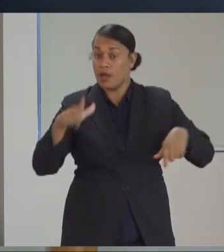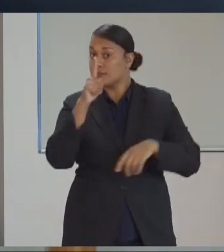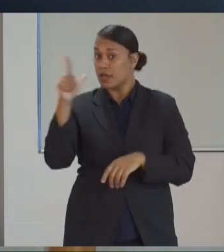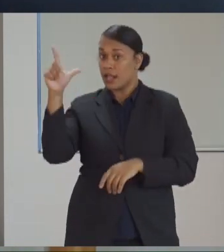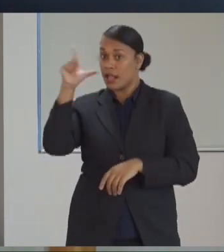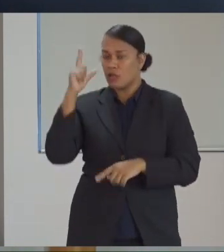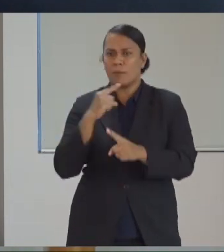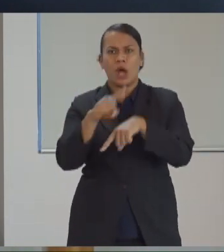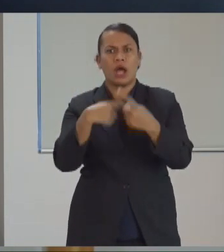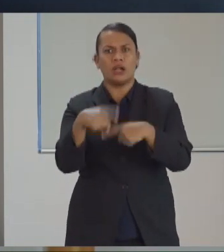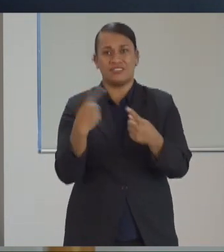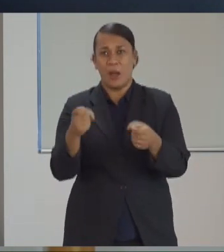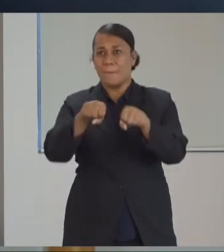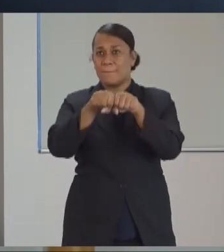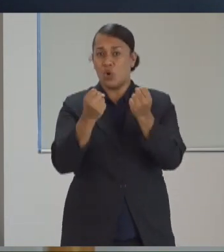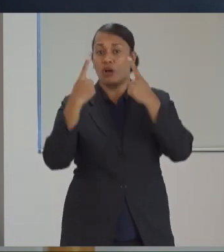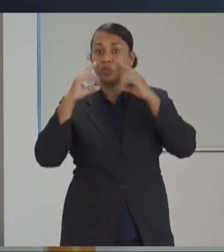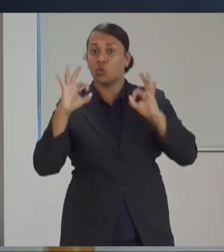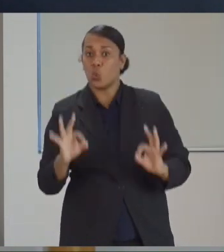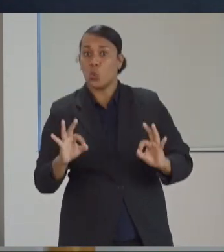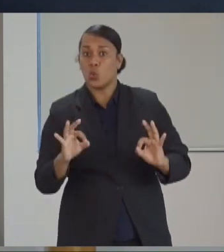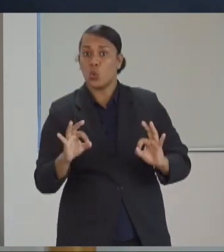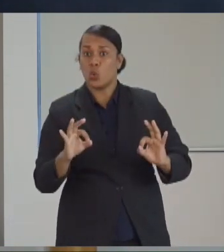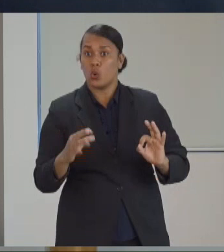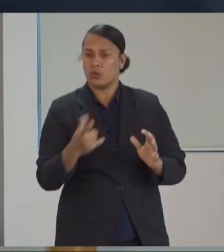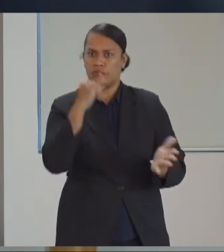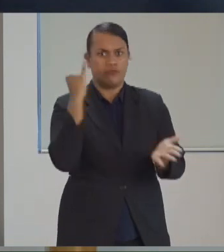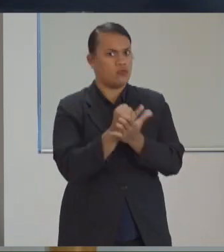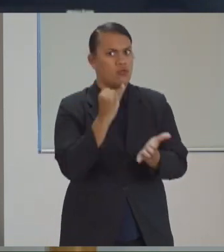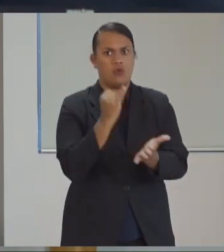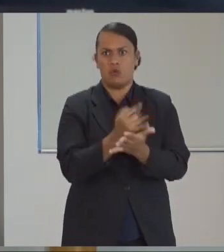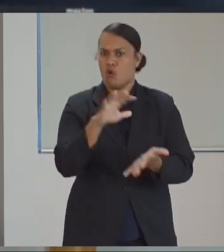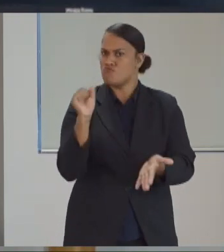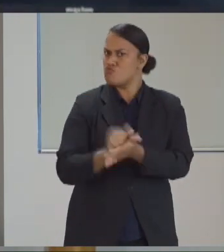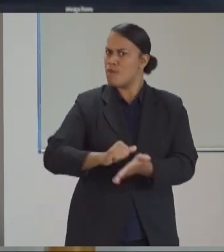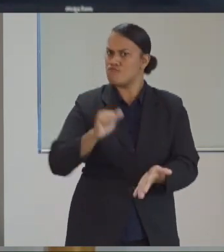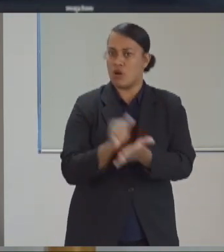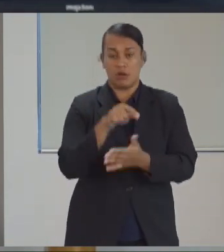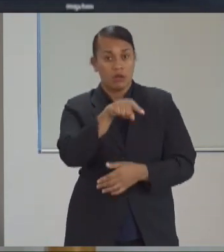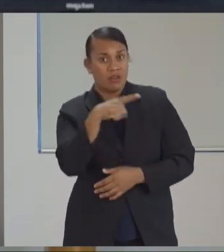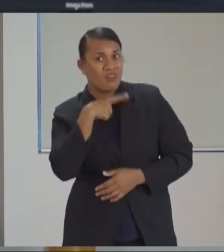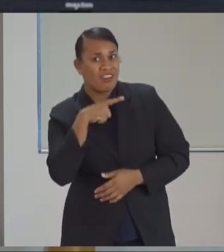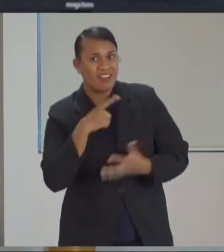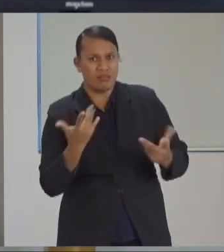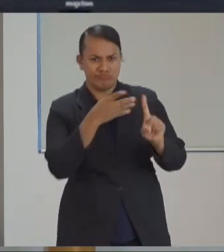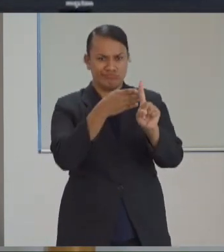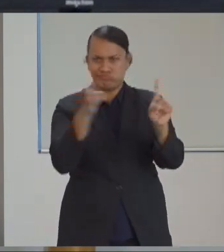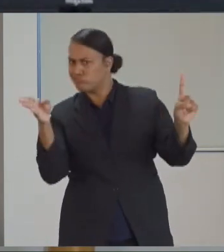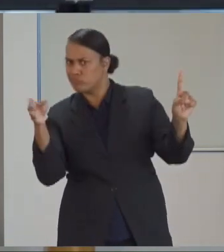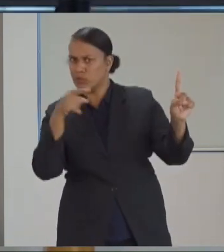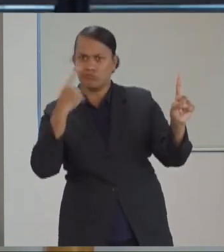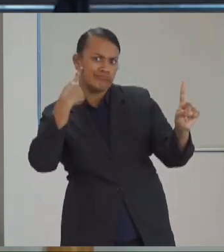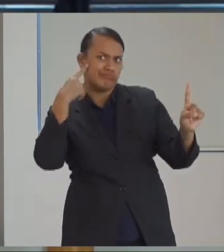the breach of the nationwide curfew is deeply flawed and disconcertingly seems to miss the substance of the matter,